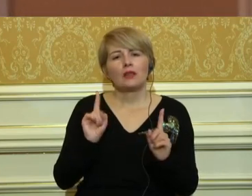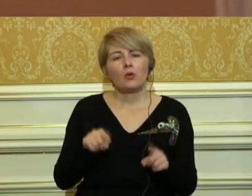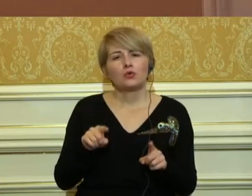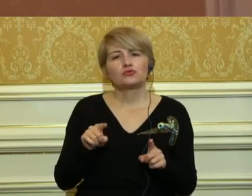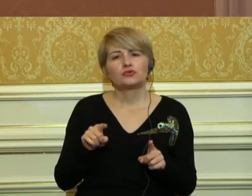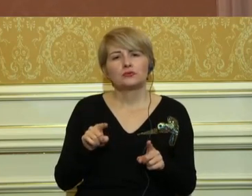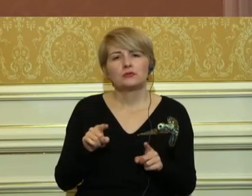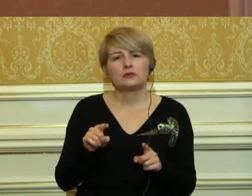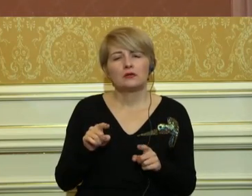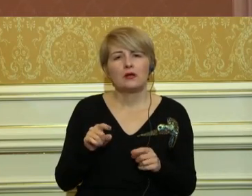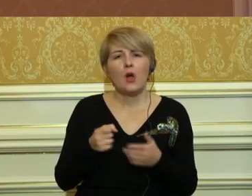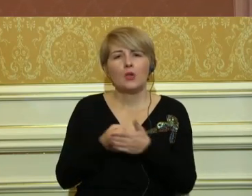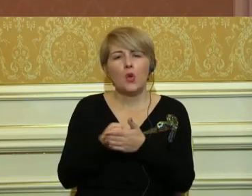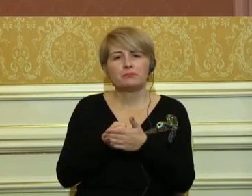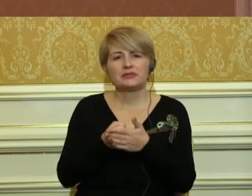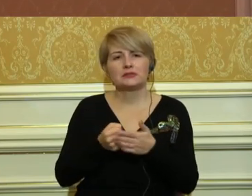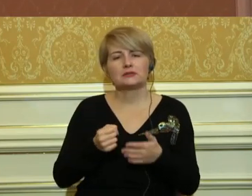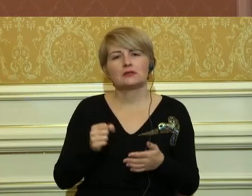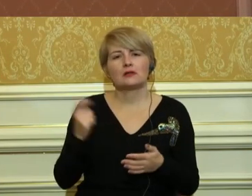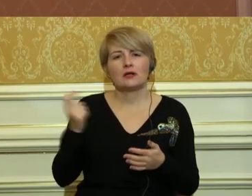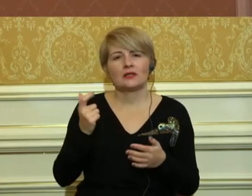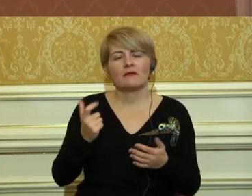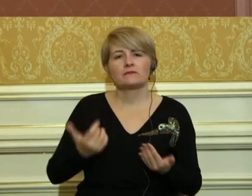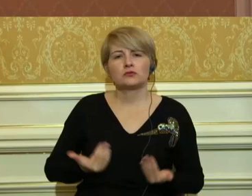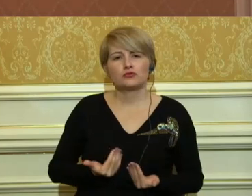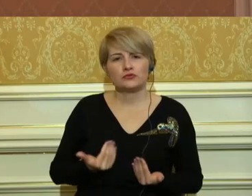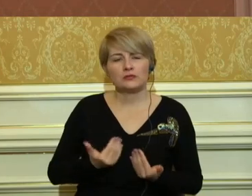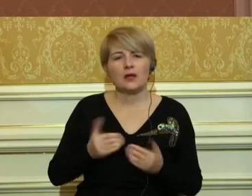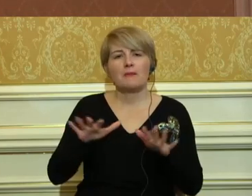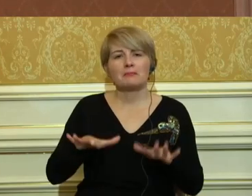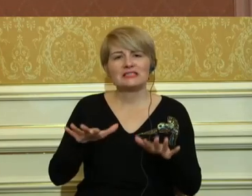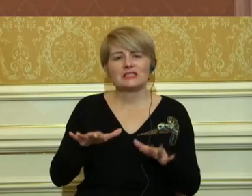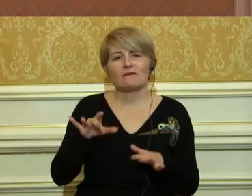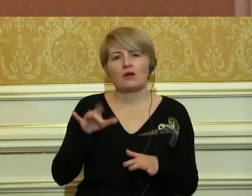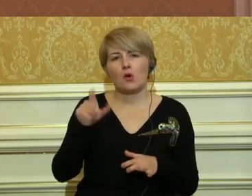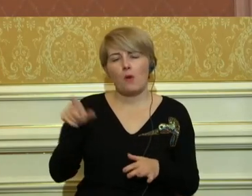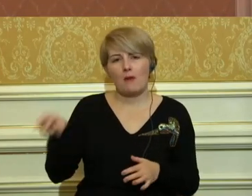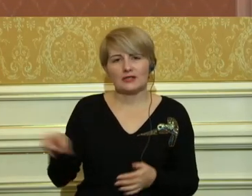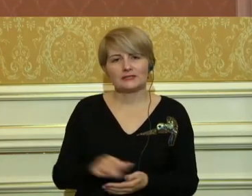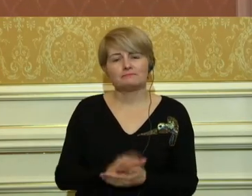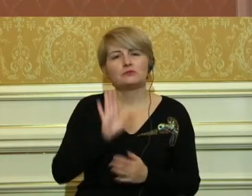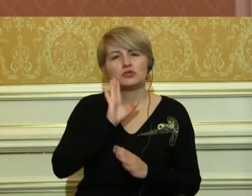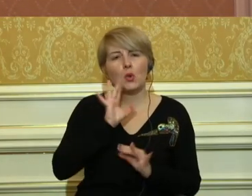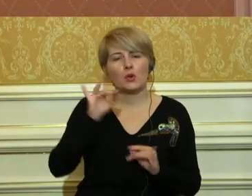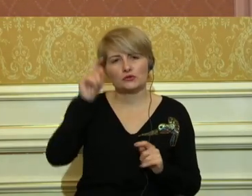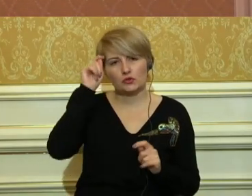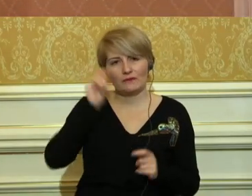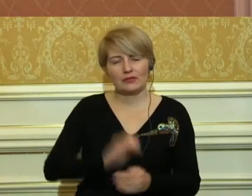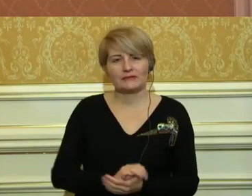the Equal Possibilities. I'm the lobbyist of the party of equality in the